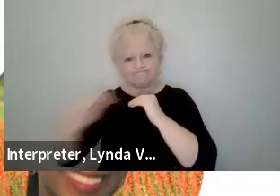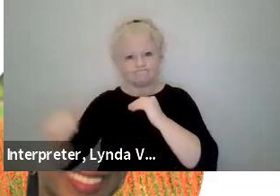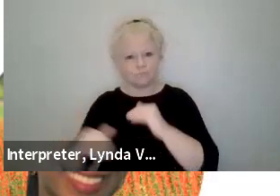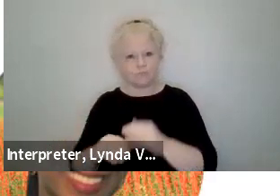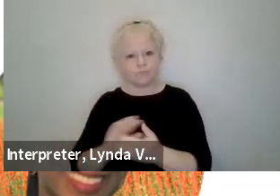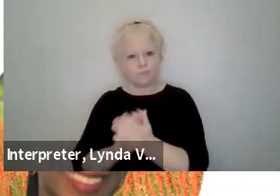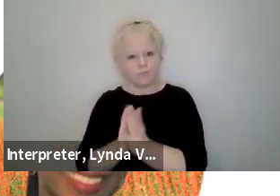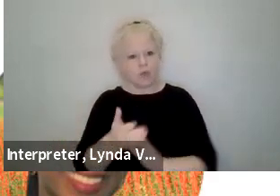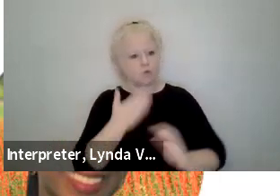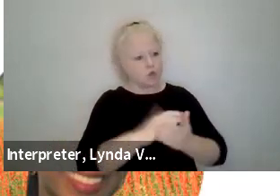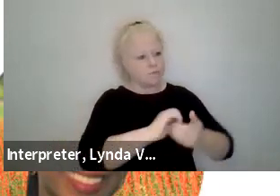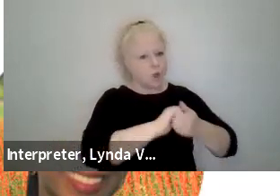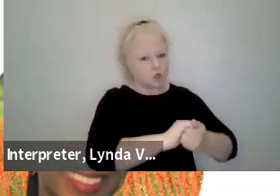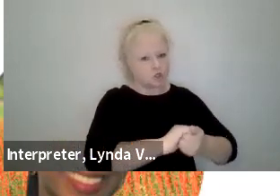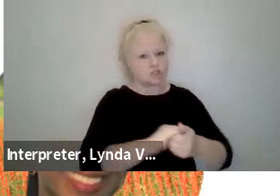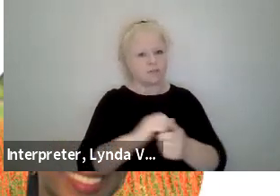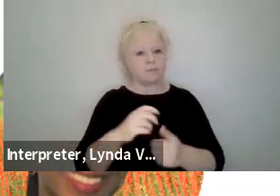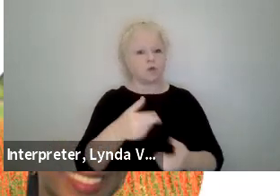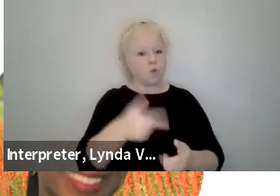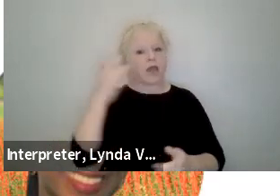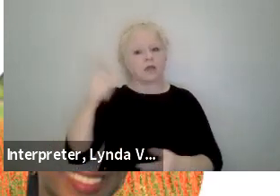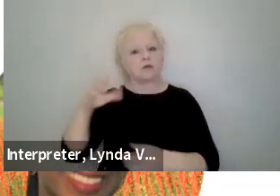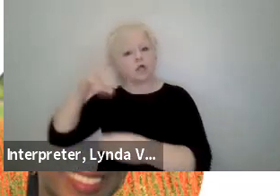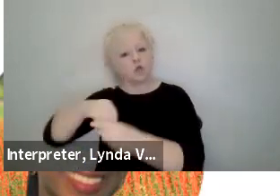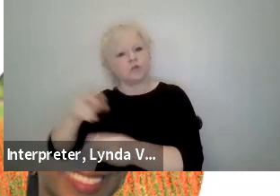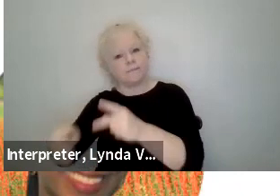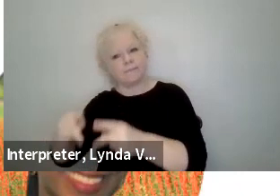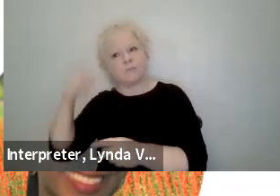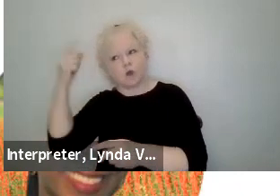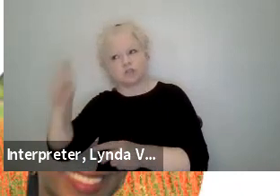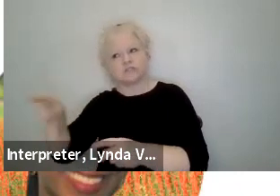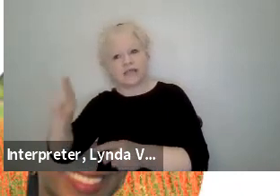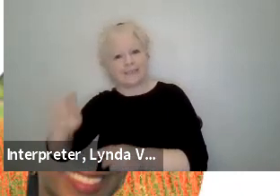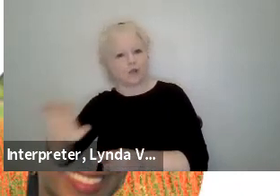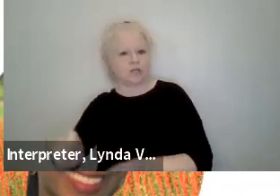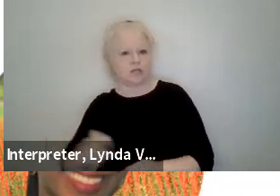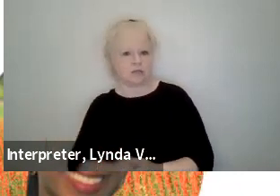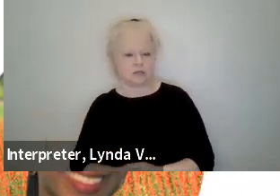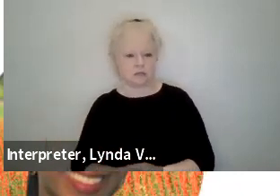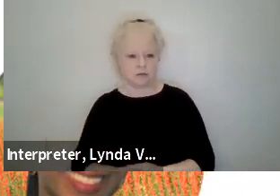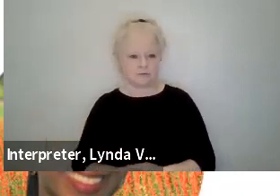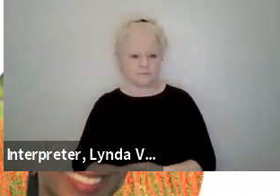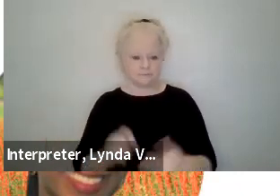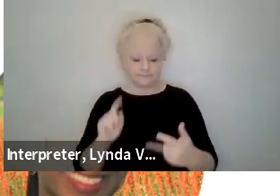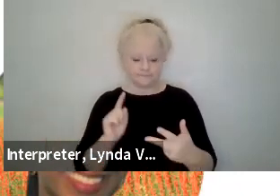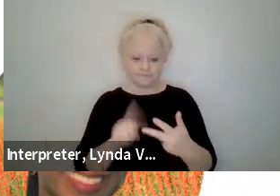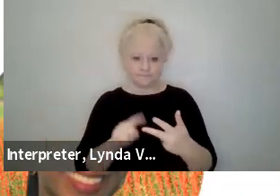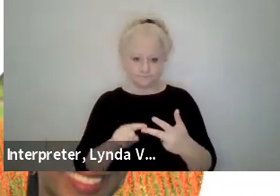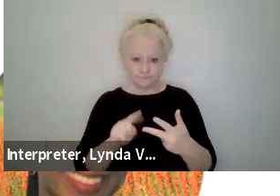and partnerships that are equally and mutually beneficial. Now, the third and final component I will be